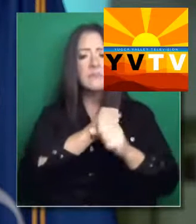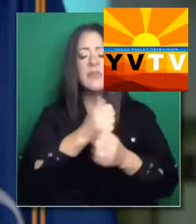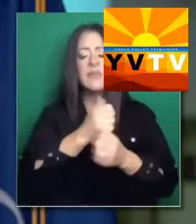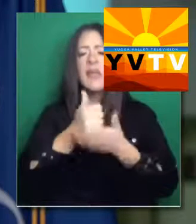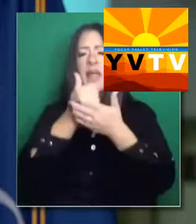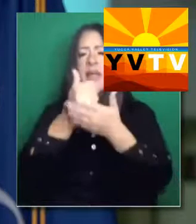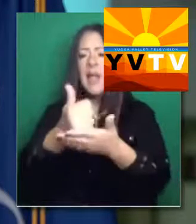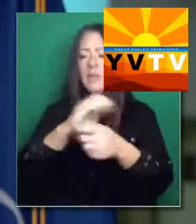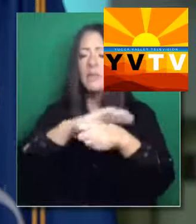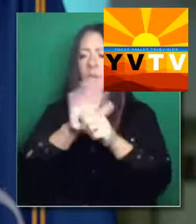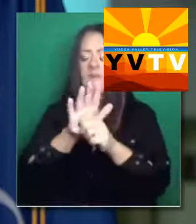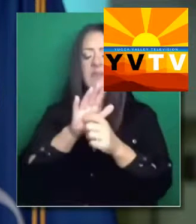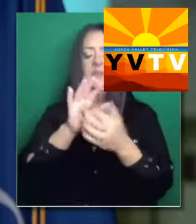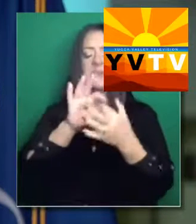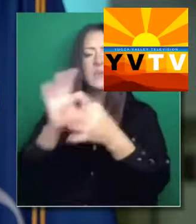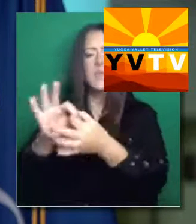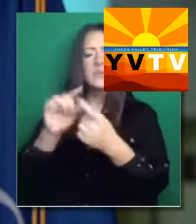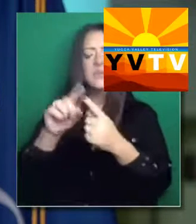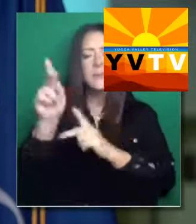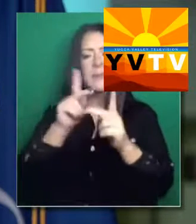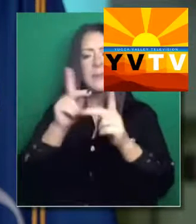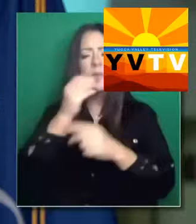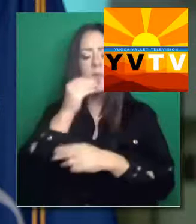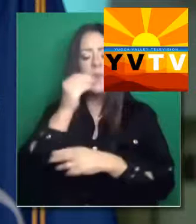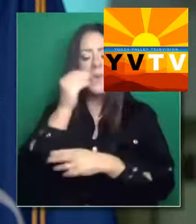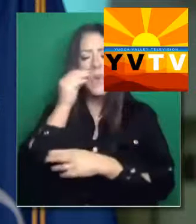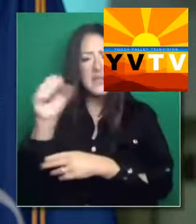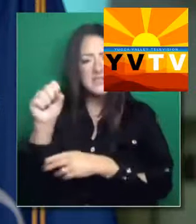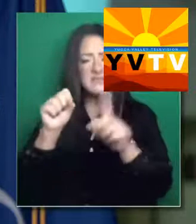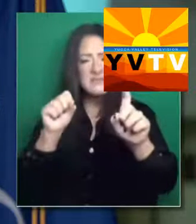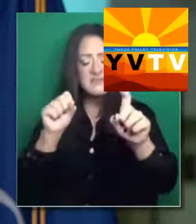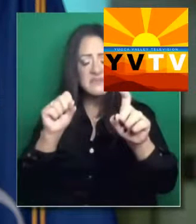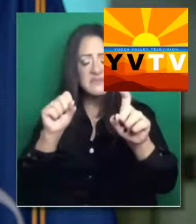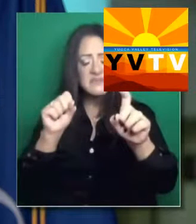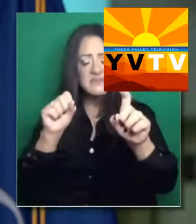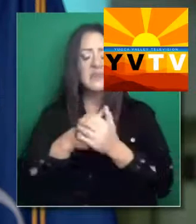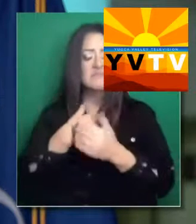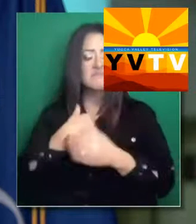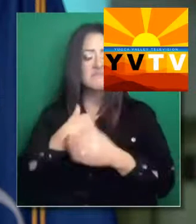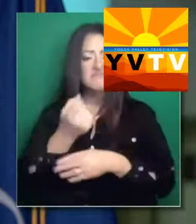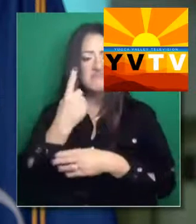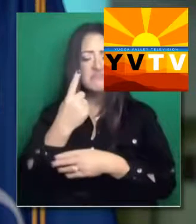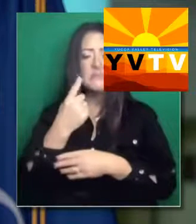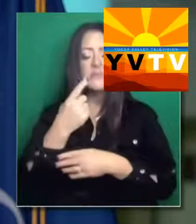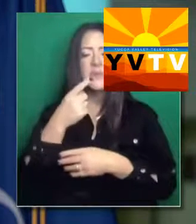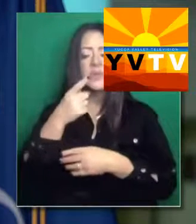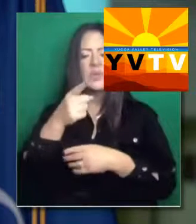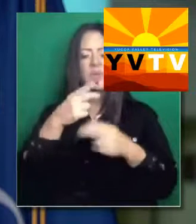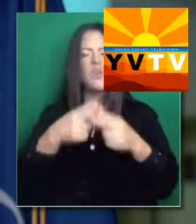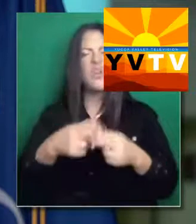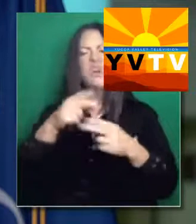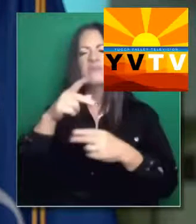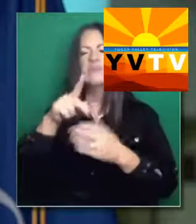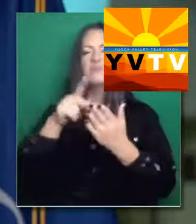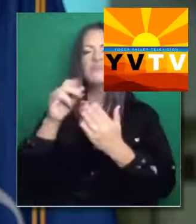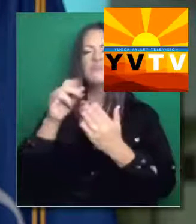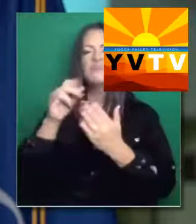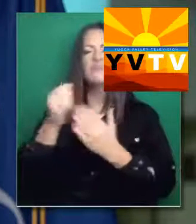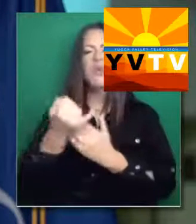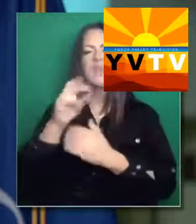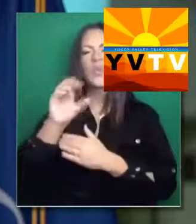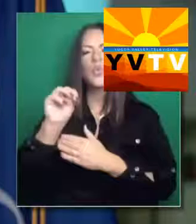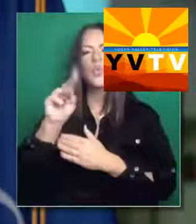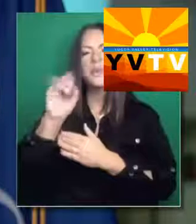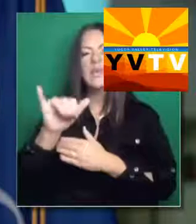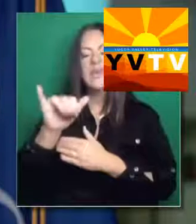relates to homelessness? And I understand Project Room Key has been reauthorized every month, but